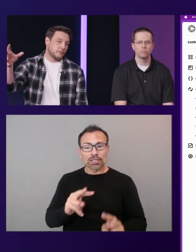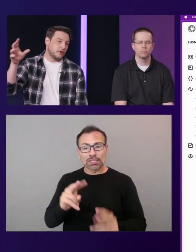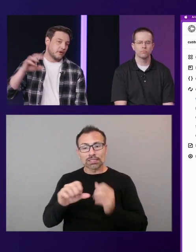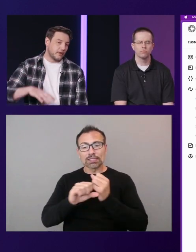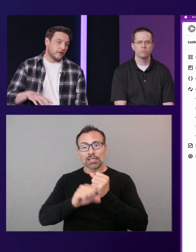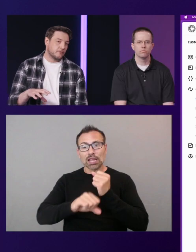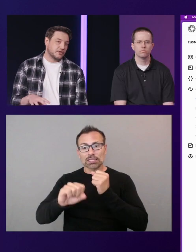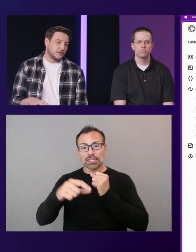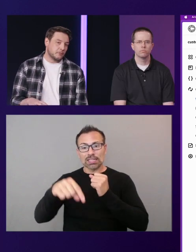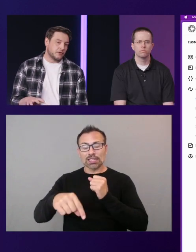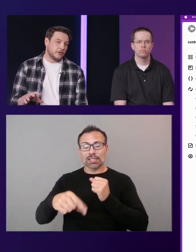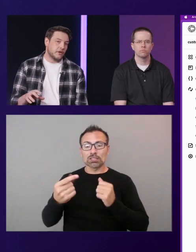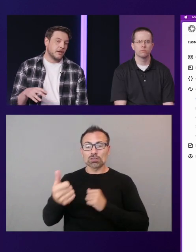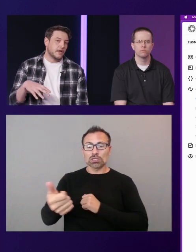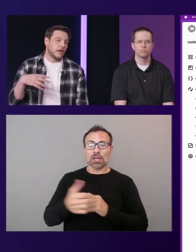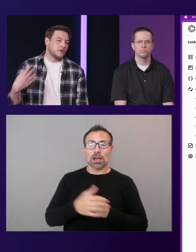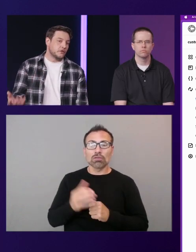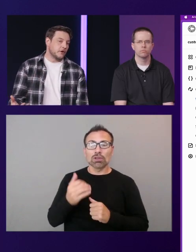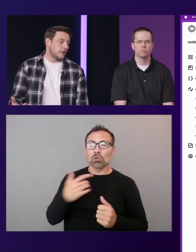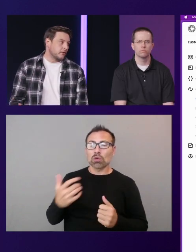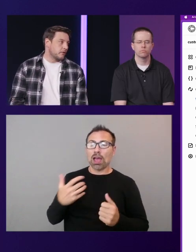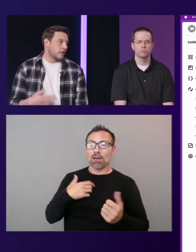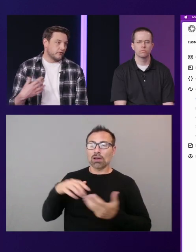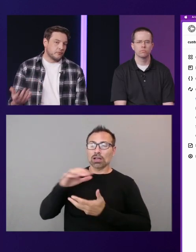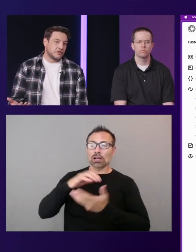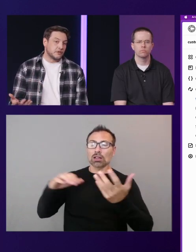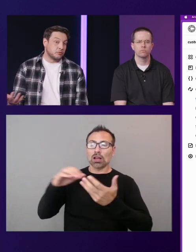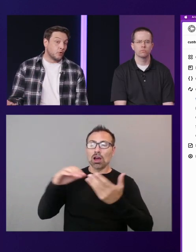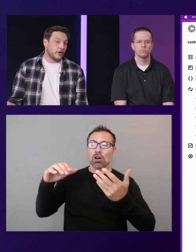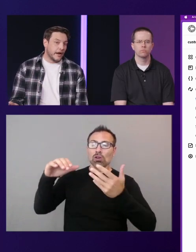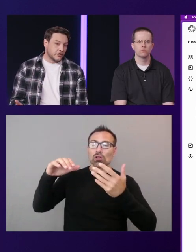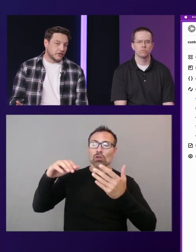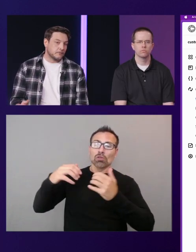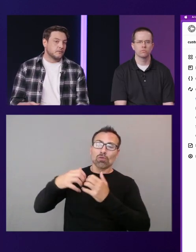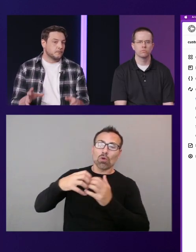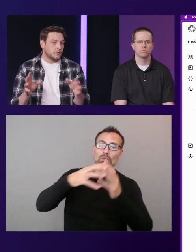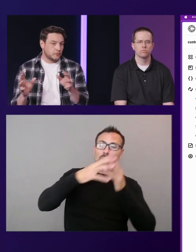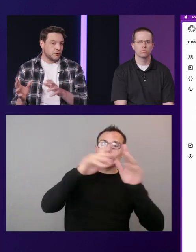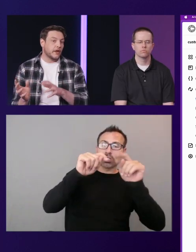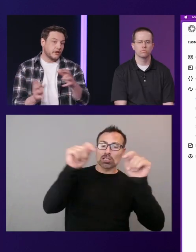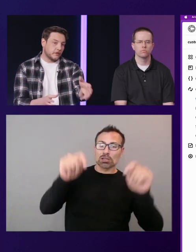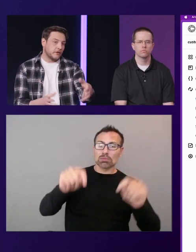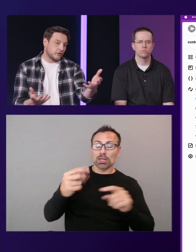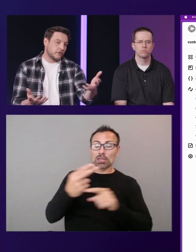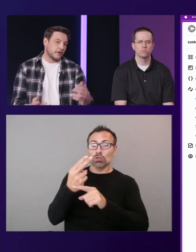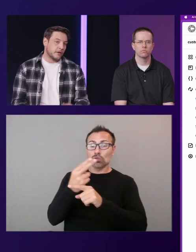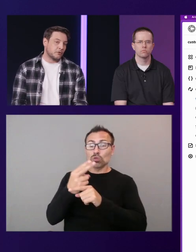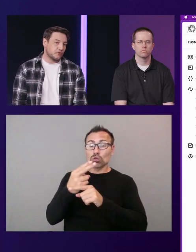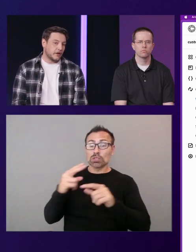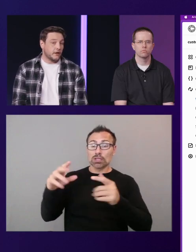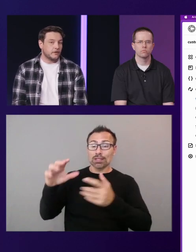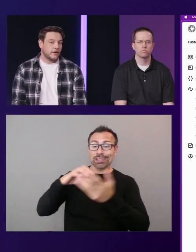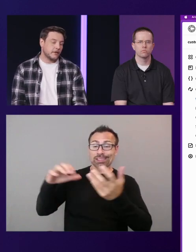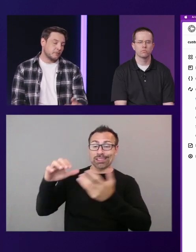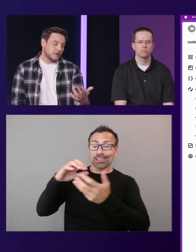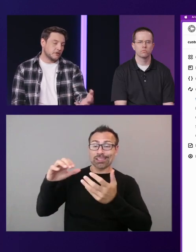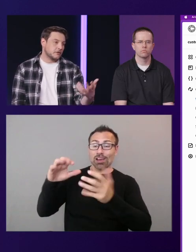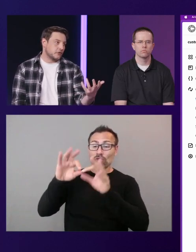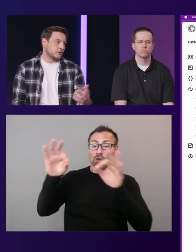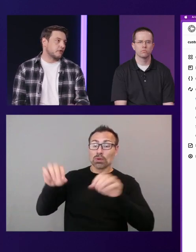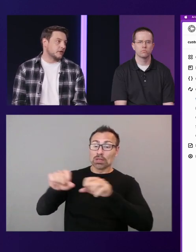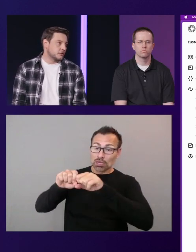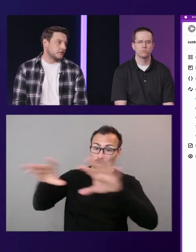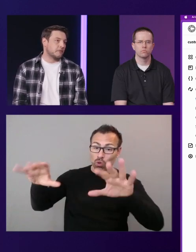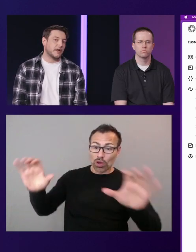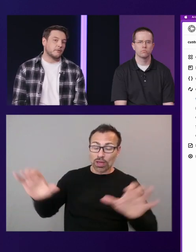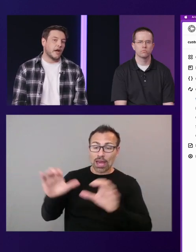action's outputting a CloudFormation template and using our CloudFormation deploy action to put that into the associated AWS account. And as I mentioned, using